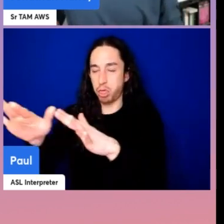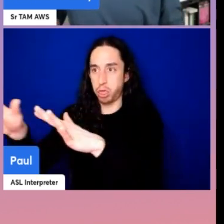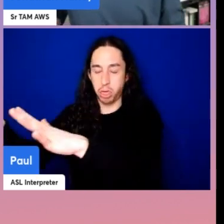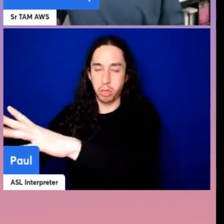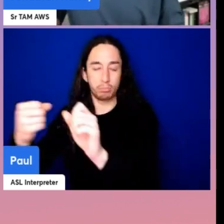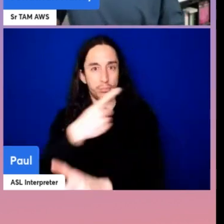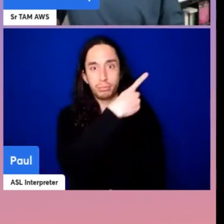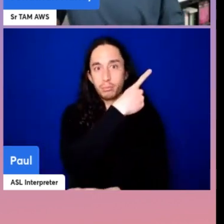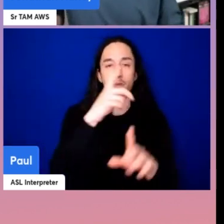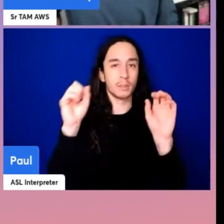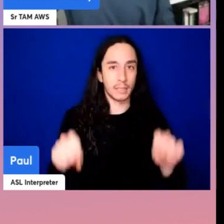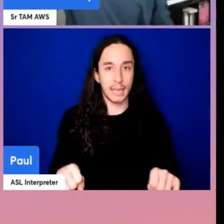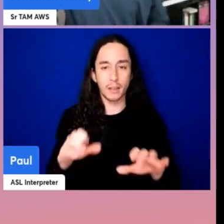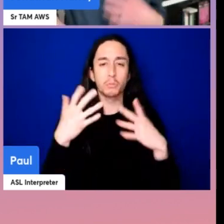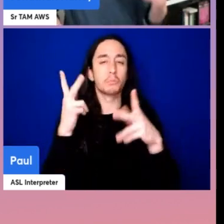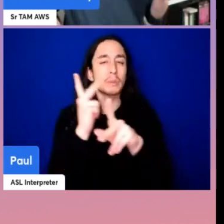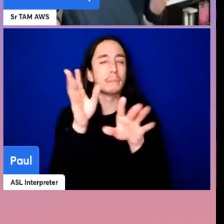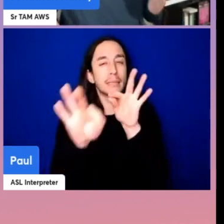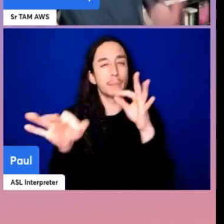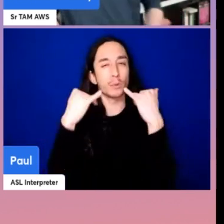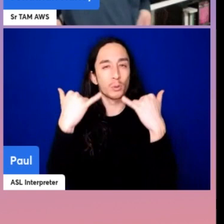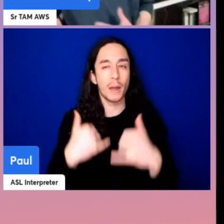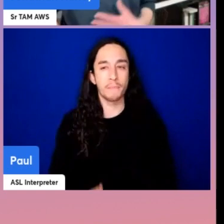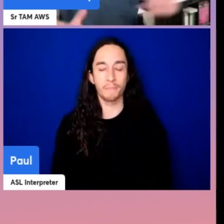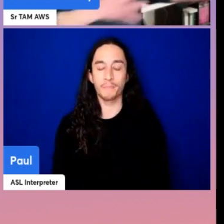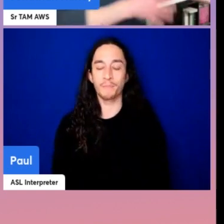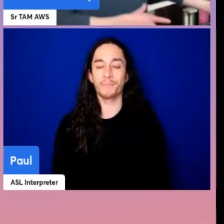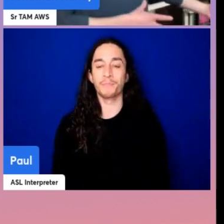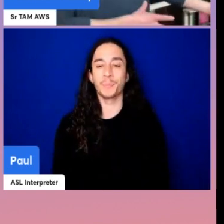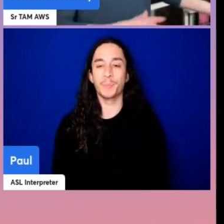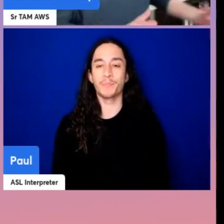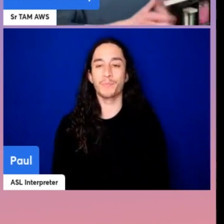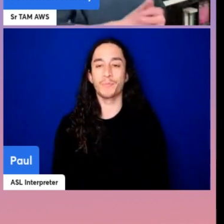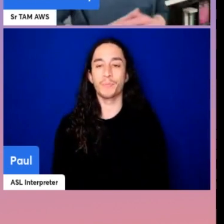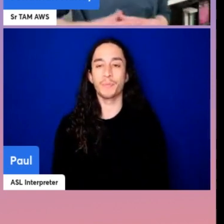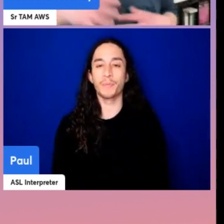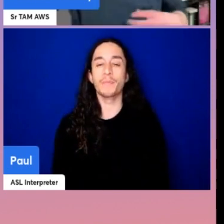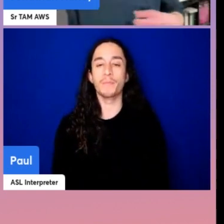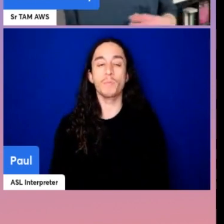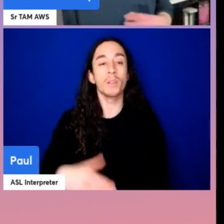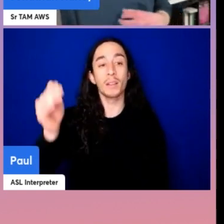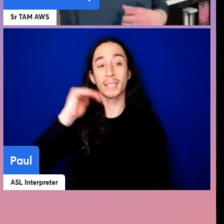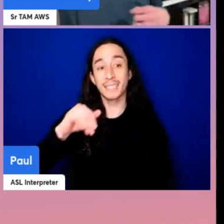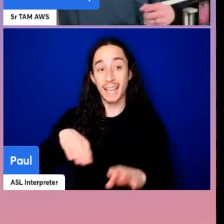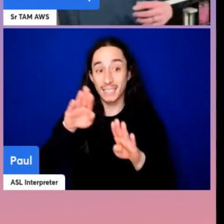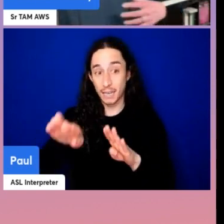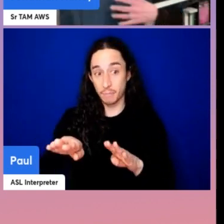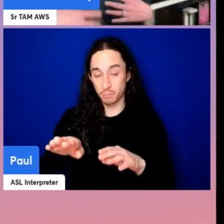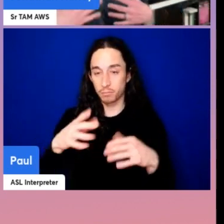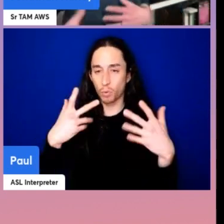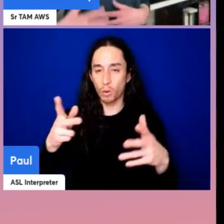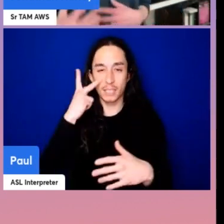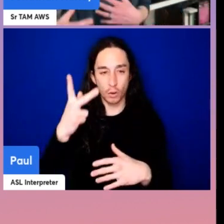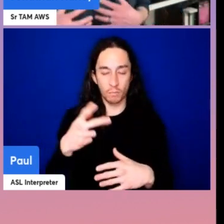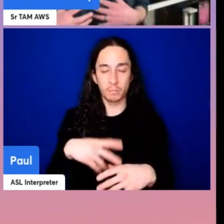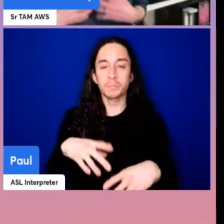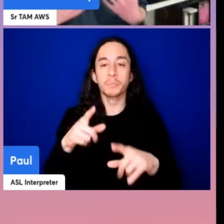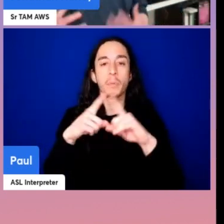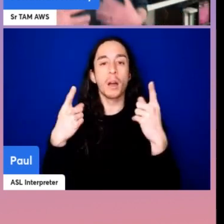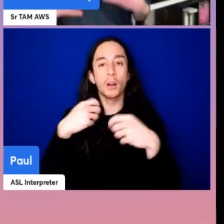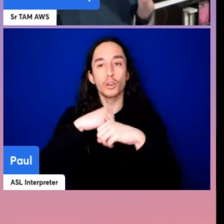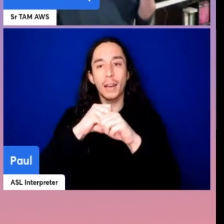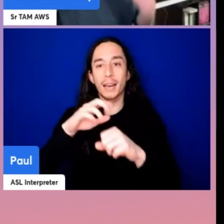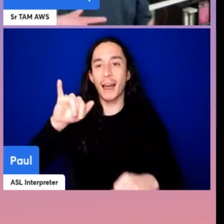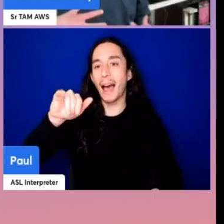we'll keep things simple today. The next step, as we saw earlier in the animation, is to create an IAM Roles